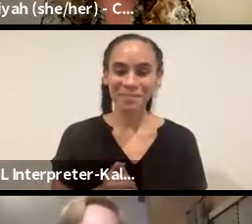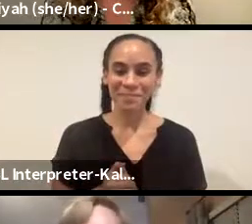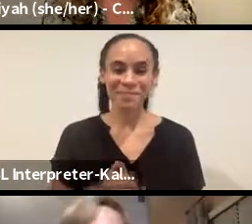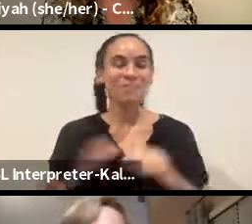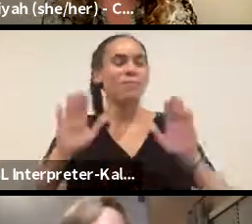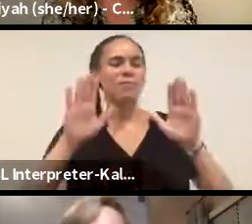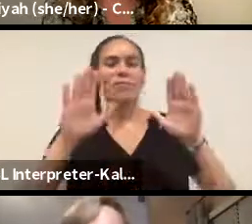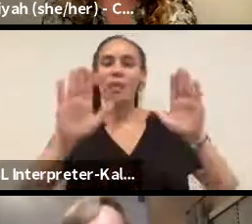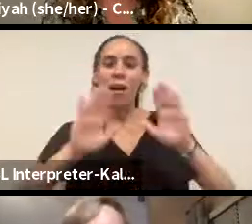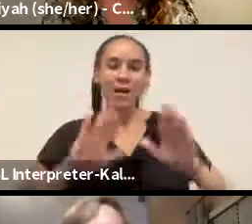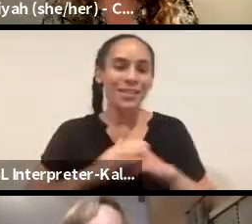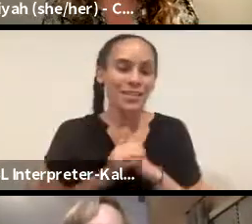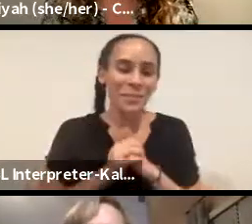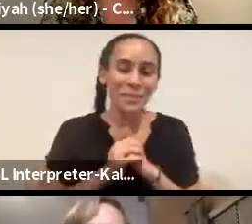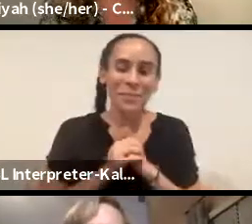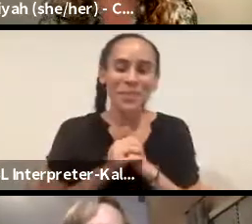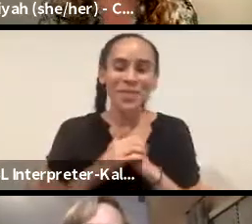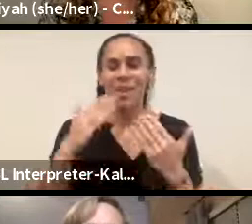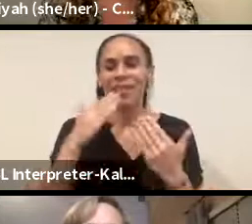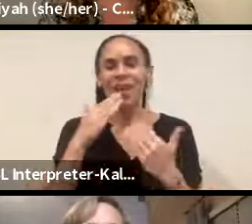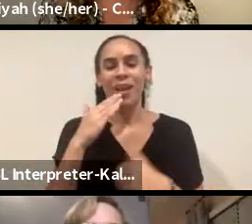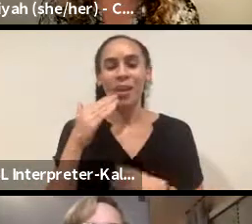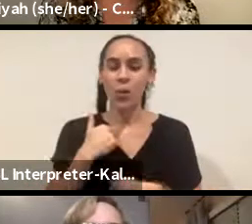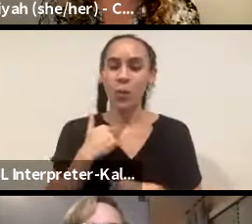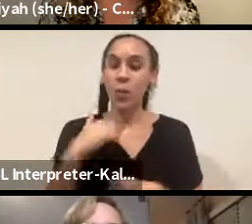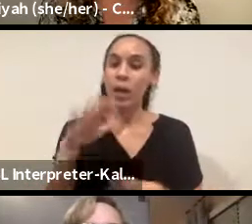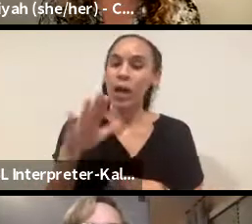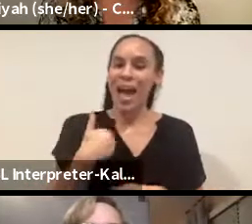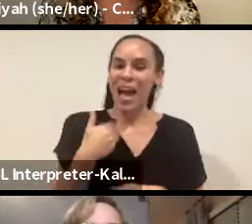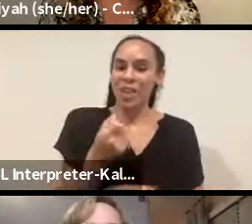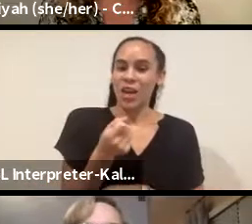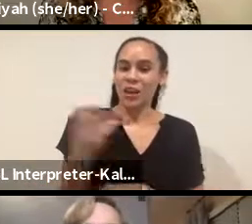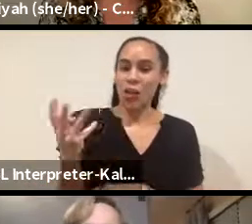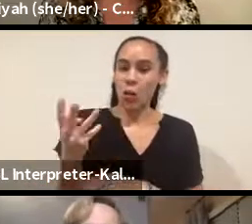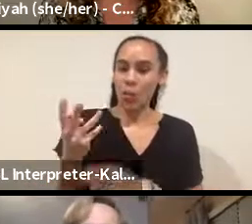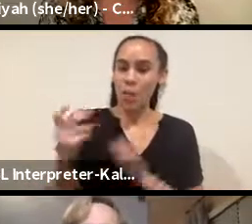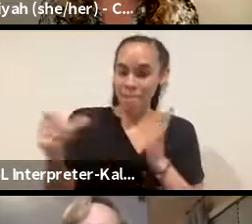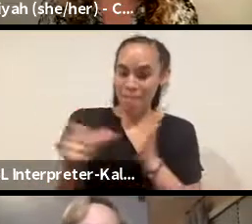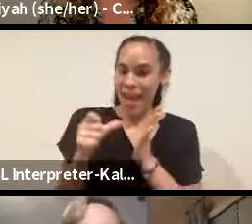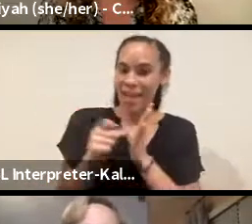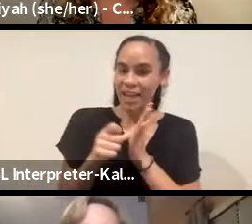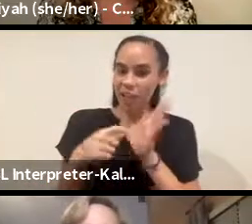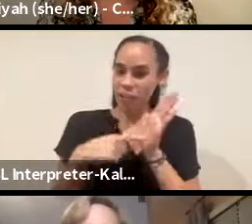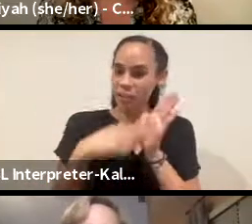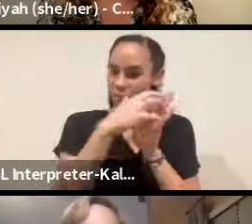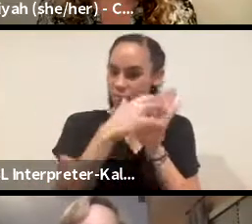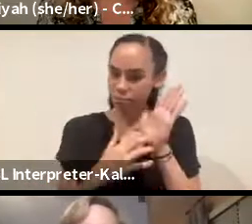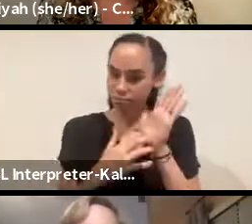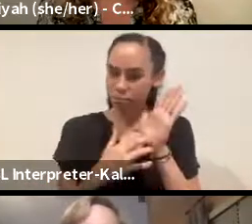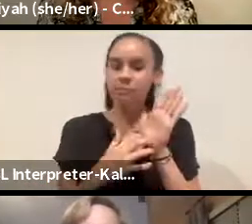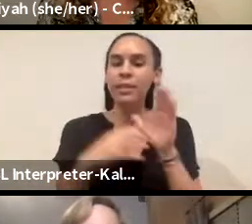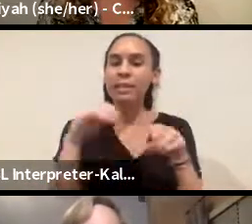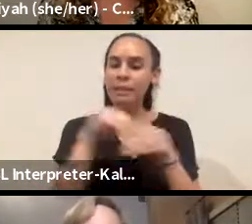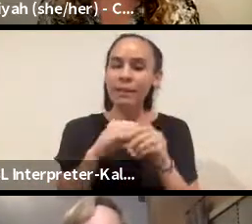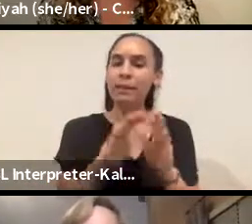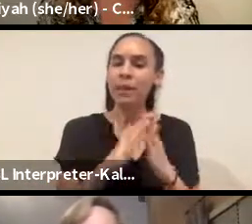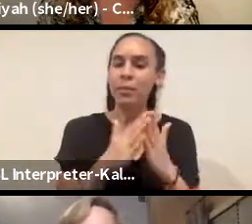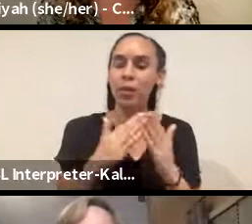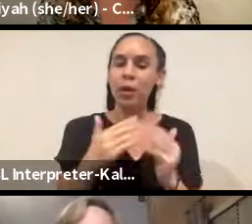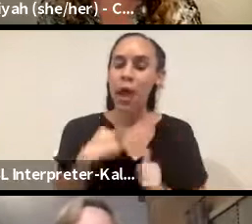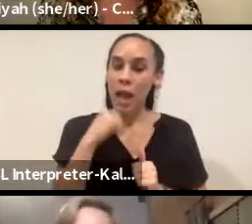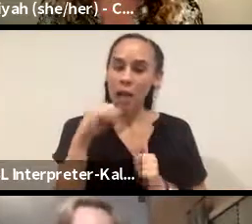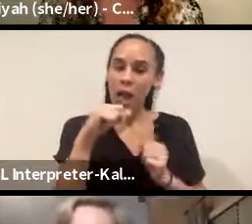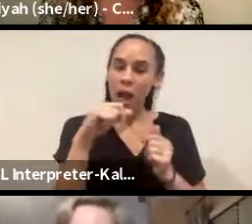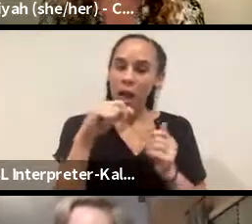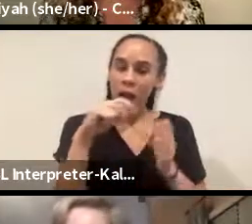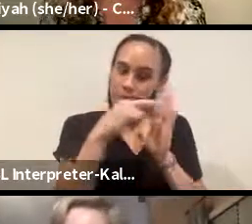just going to acknowledge there's a few pages of acknowledgements in the book. And so I'm not going to go through all of the amazing people that